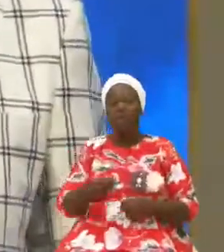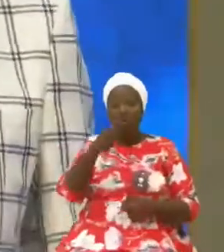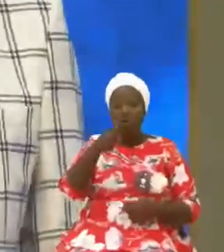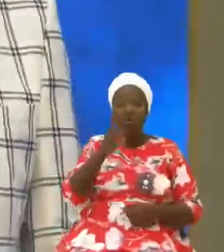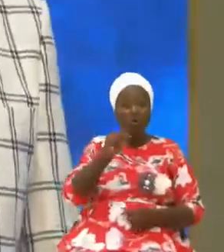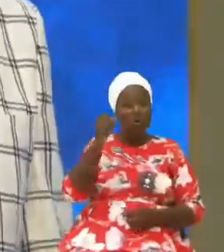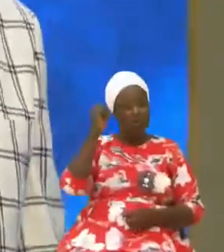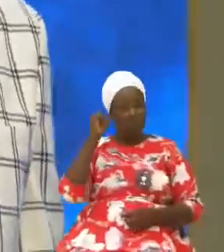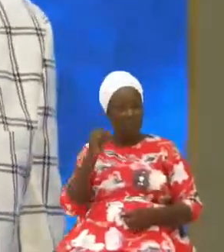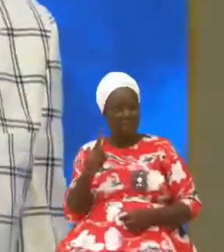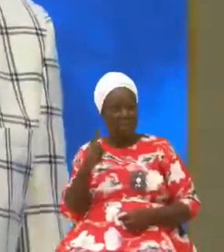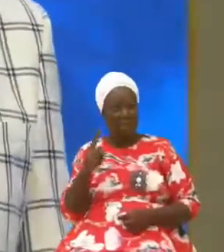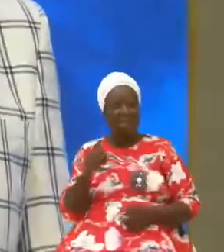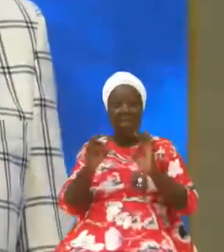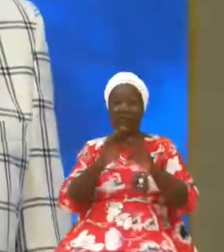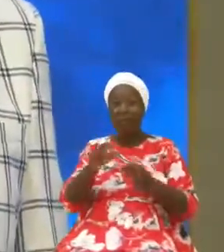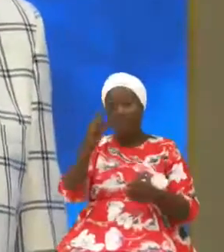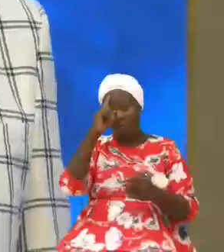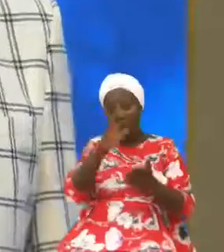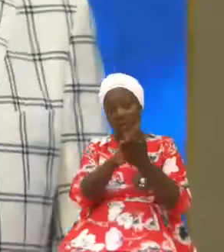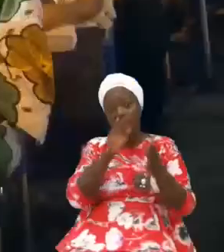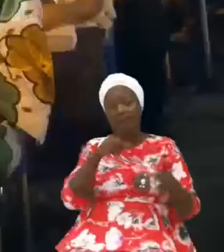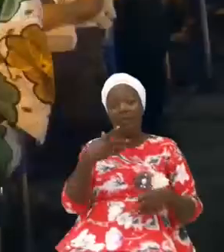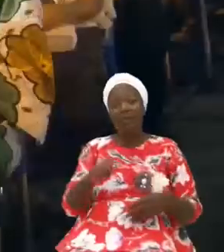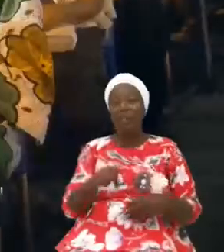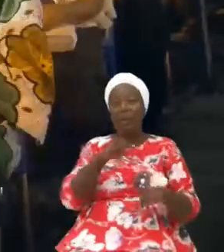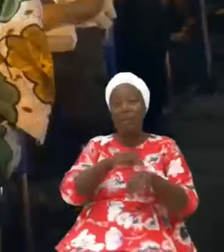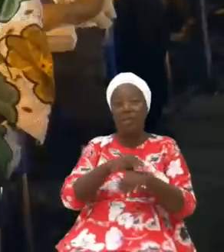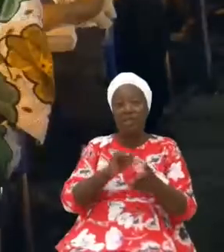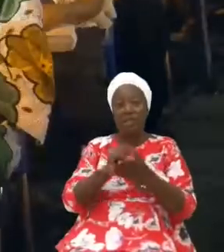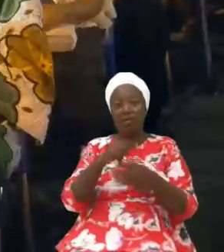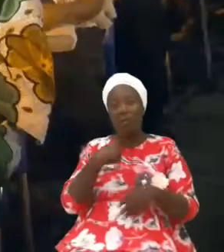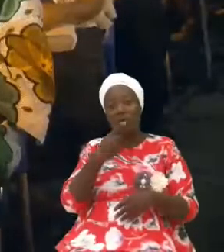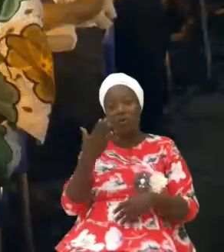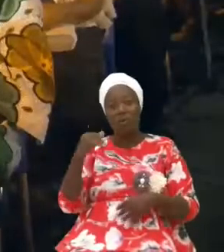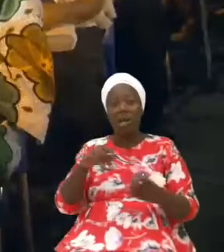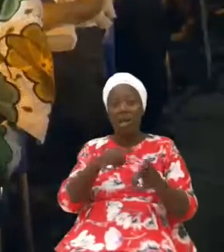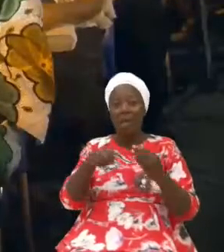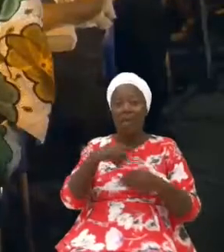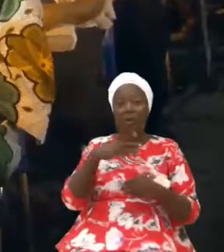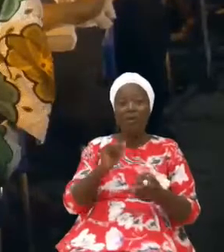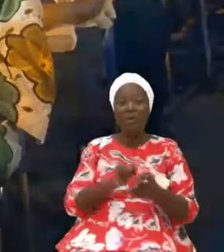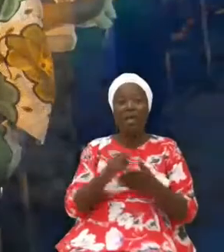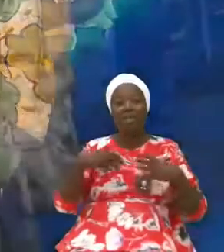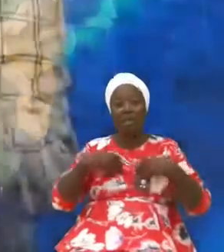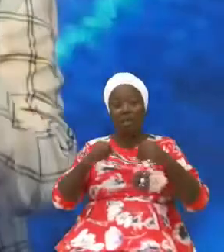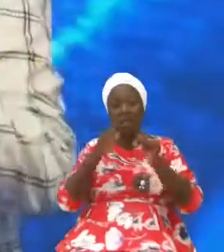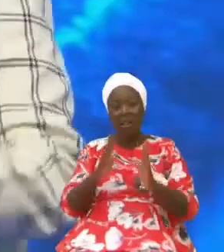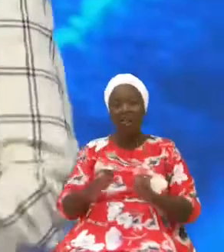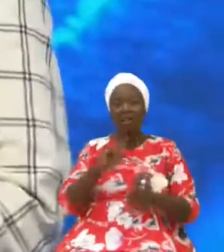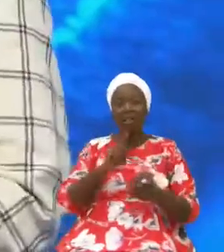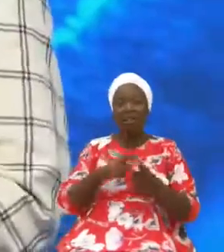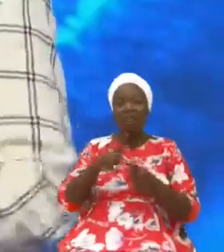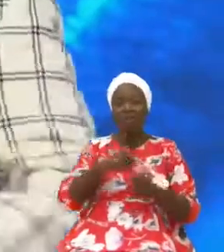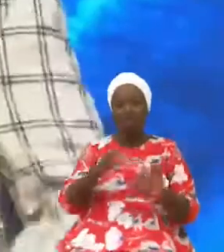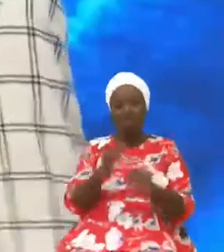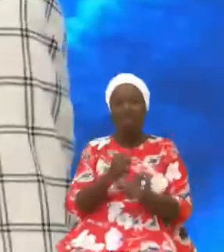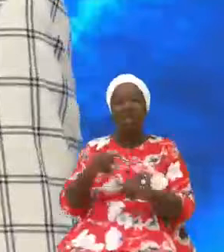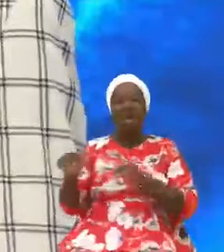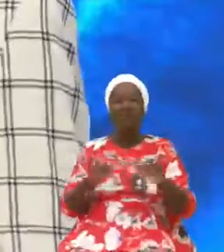are there, you will come. You will understand. If you believe the message you were